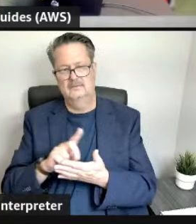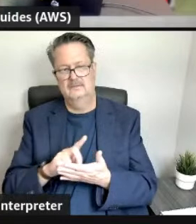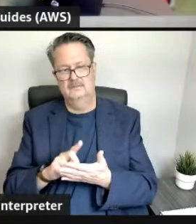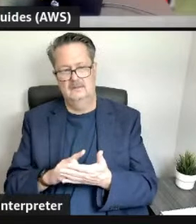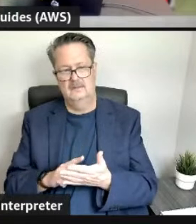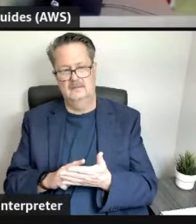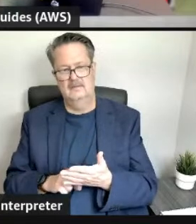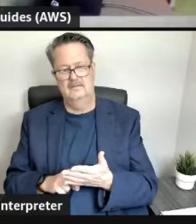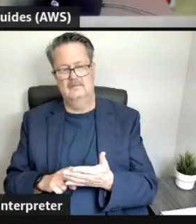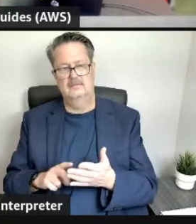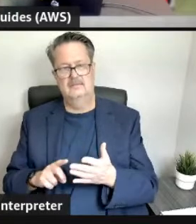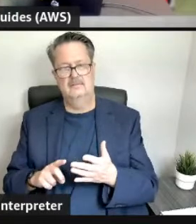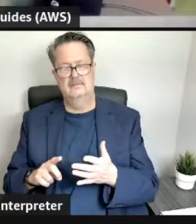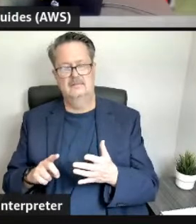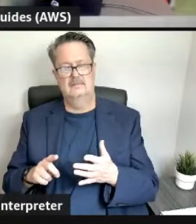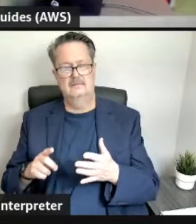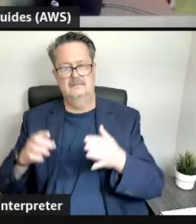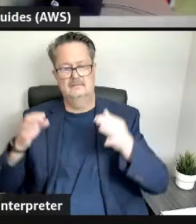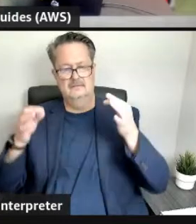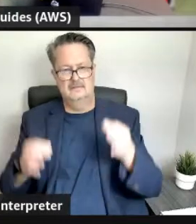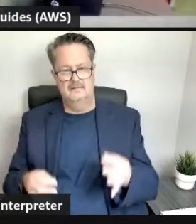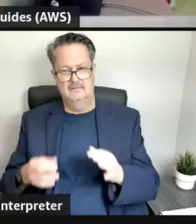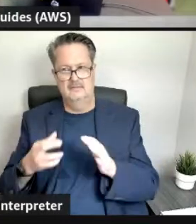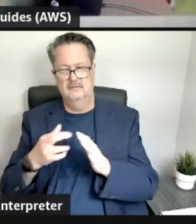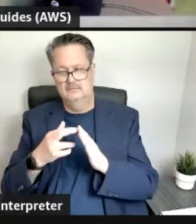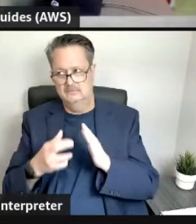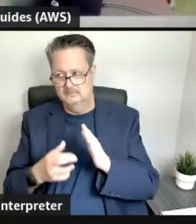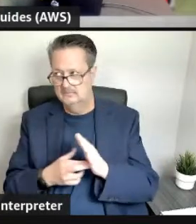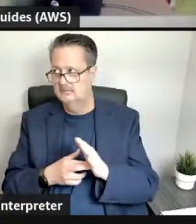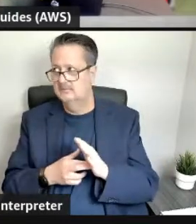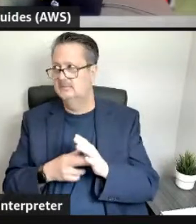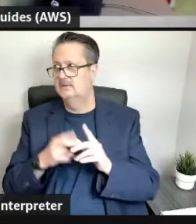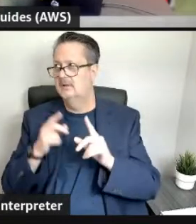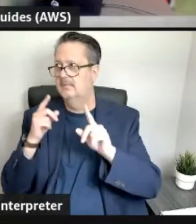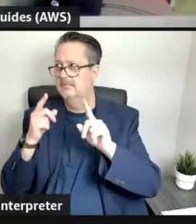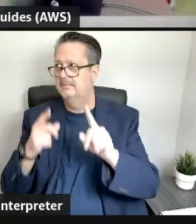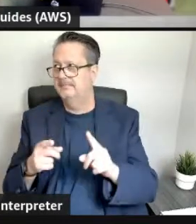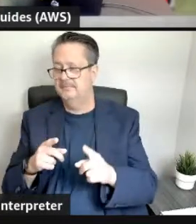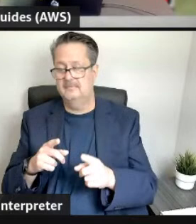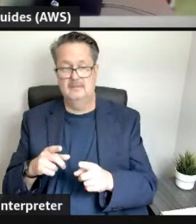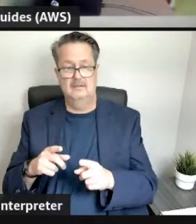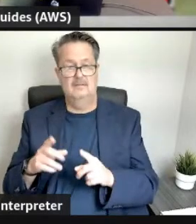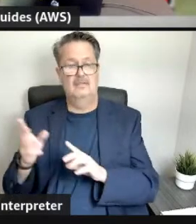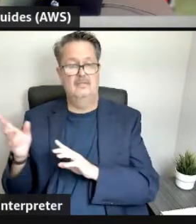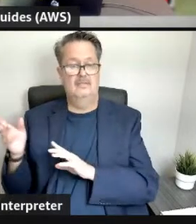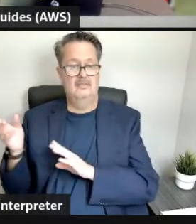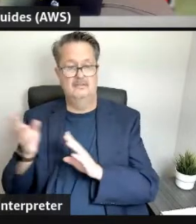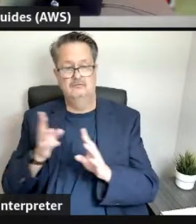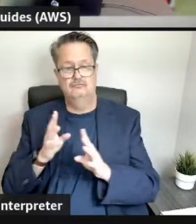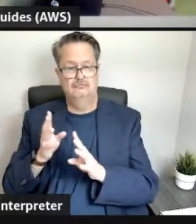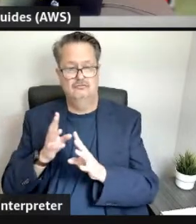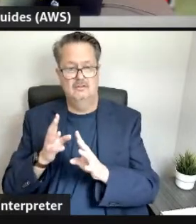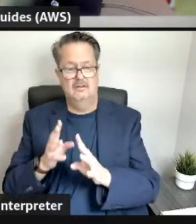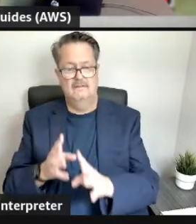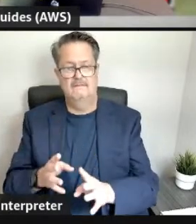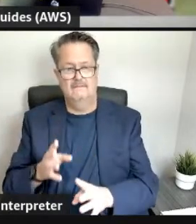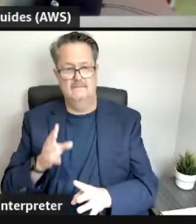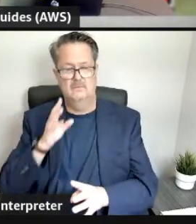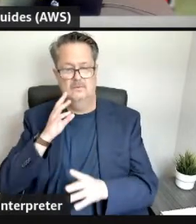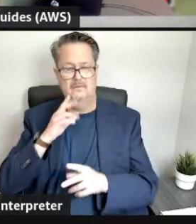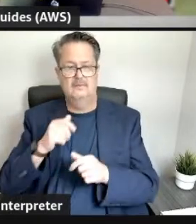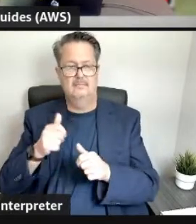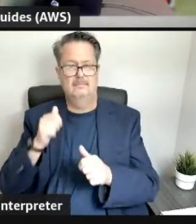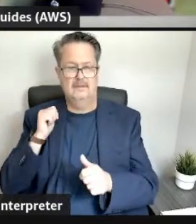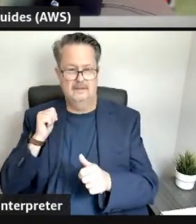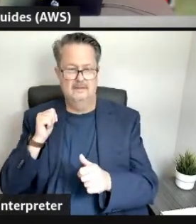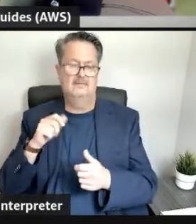within the HTTP root object. And then the traffic will be distributed to some endpoints, to some backends. Those are